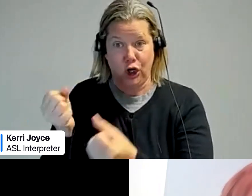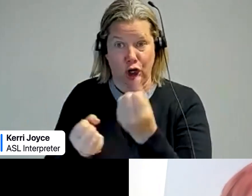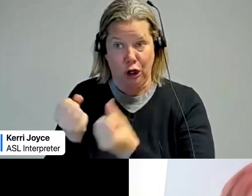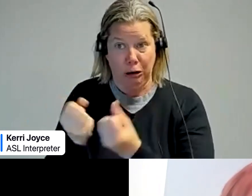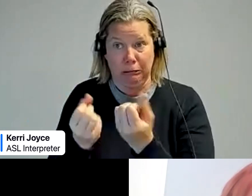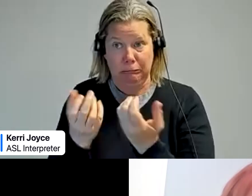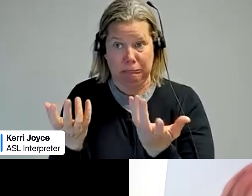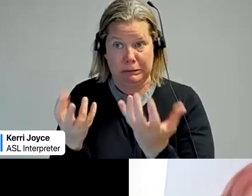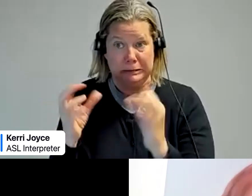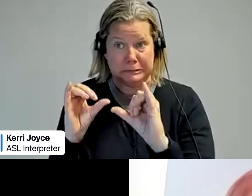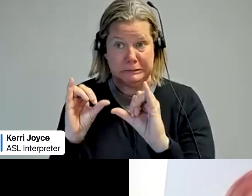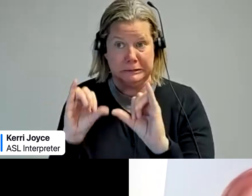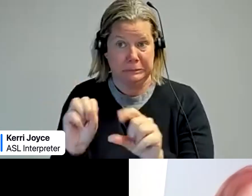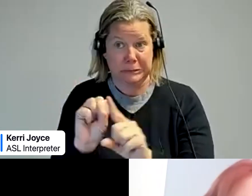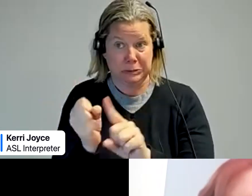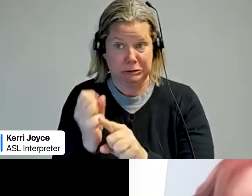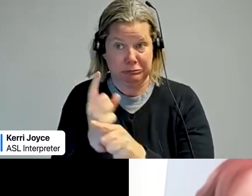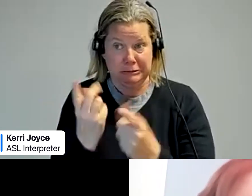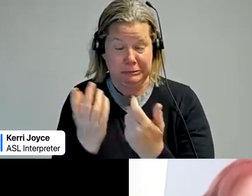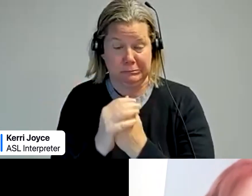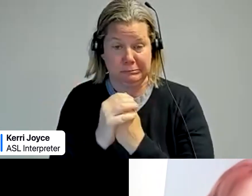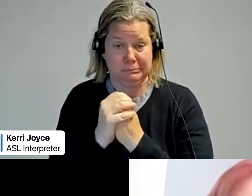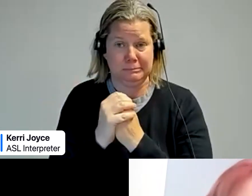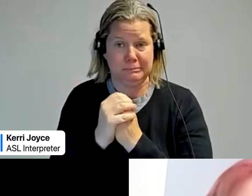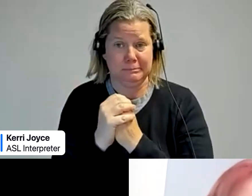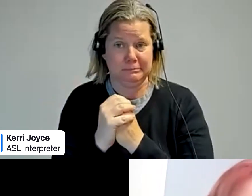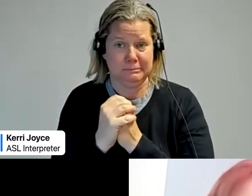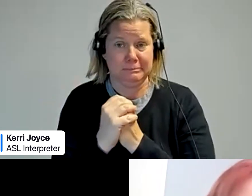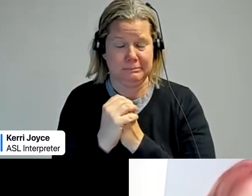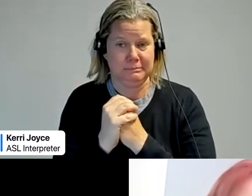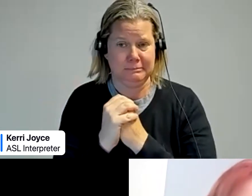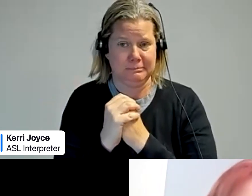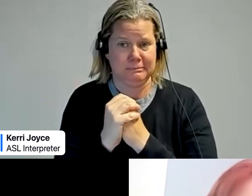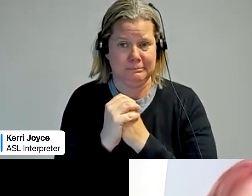else wants to chime in on that, if there should be another